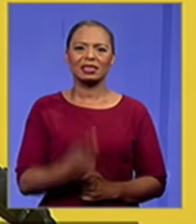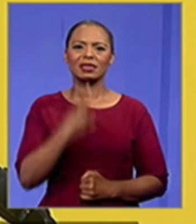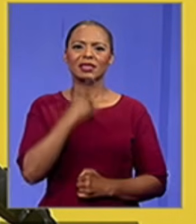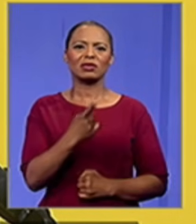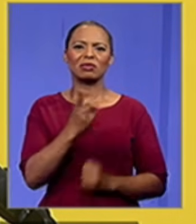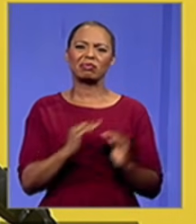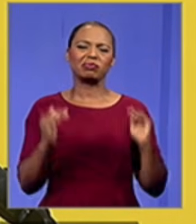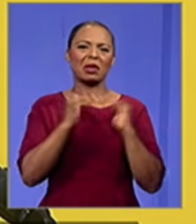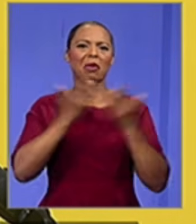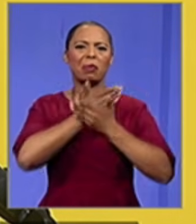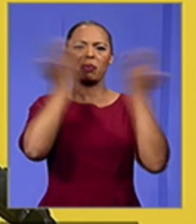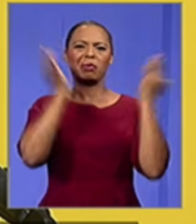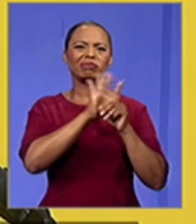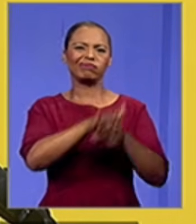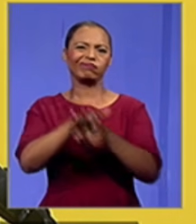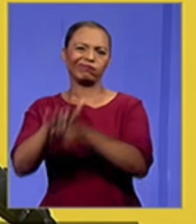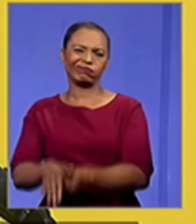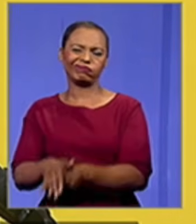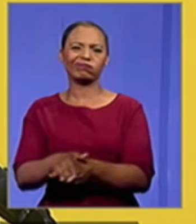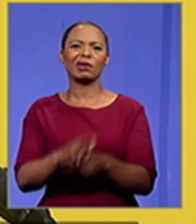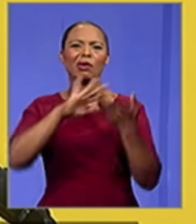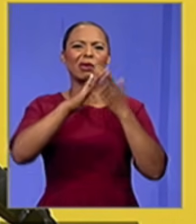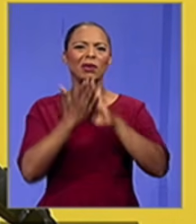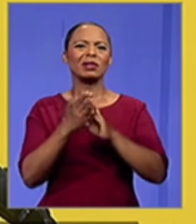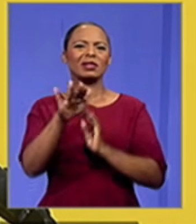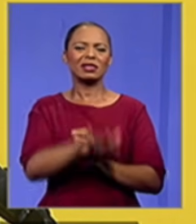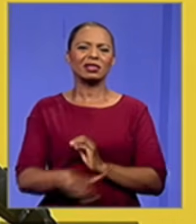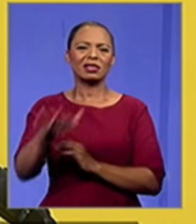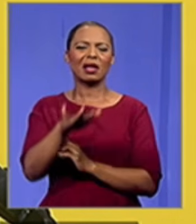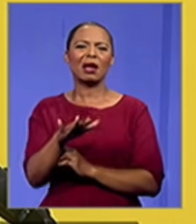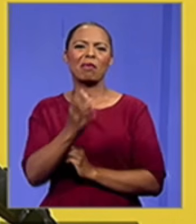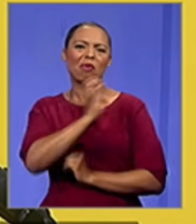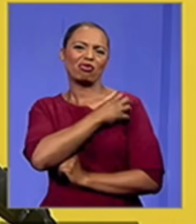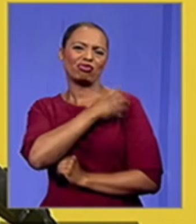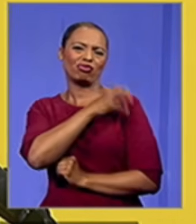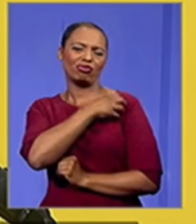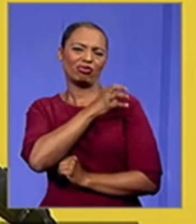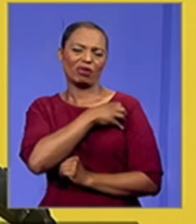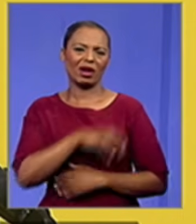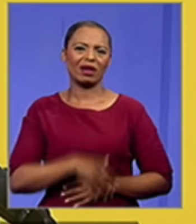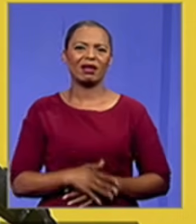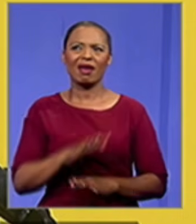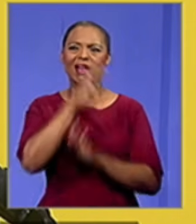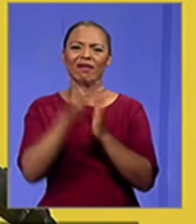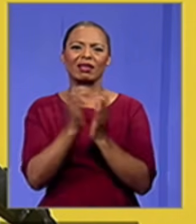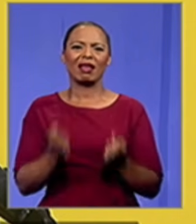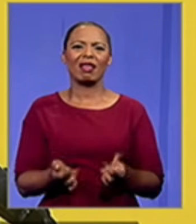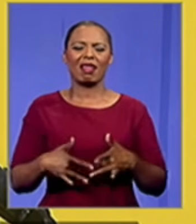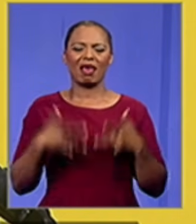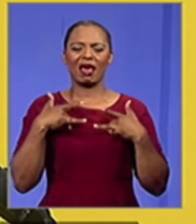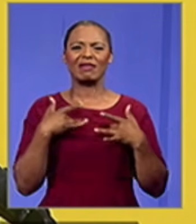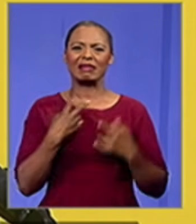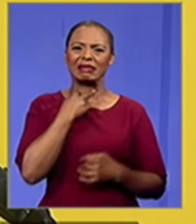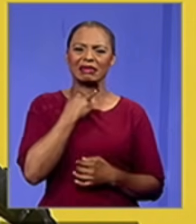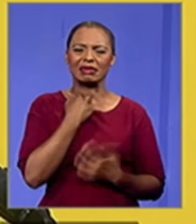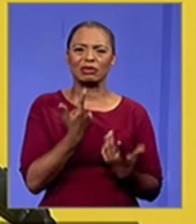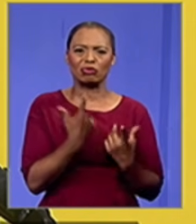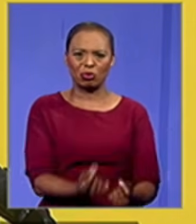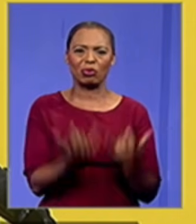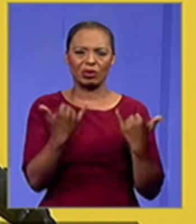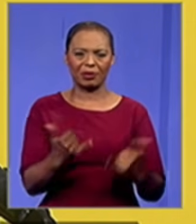indiscriminately at Palestinian citizens, shutting them off from all forms of livelihood.